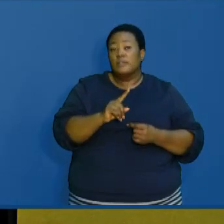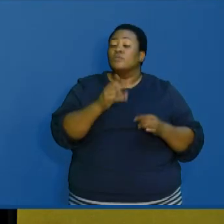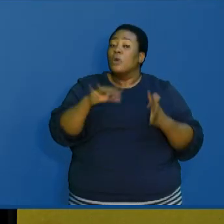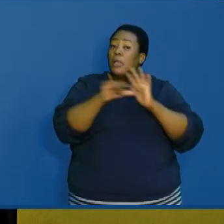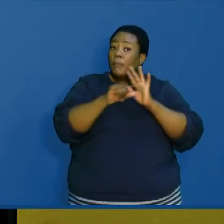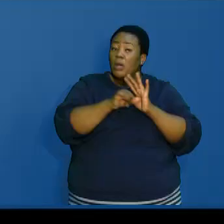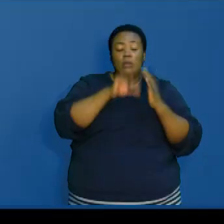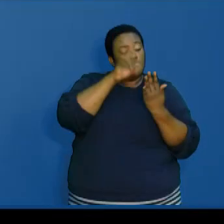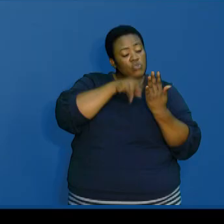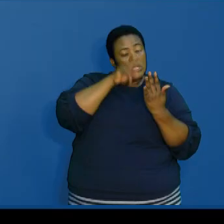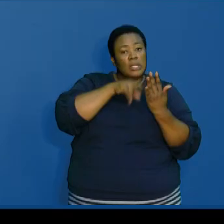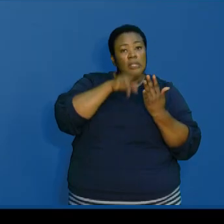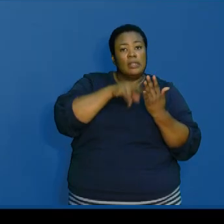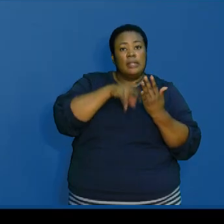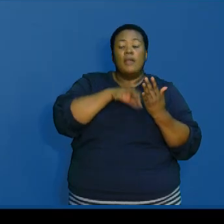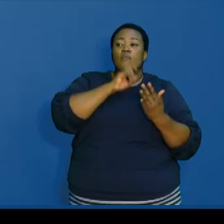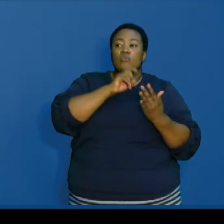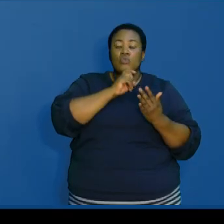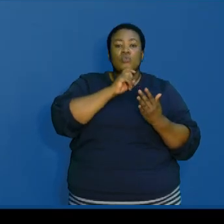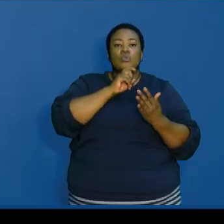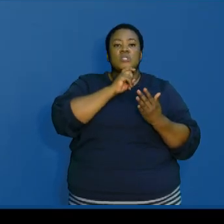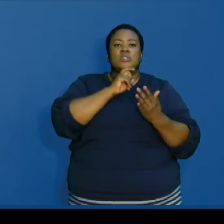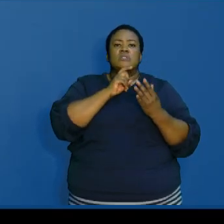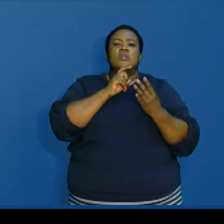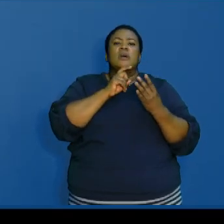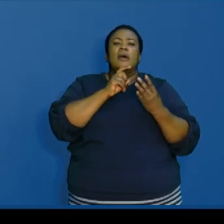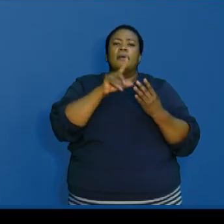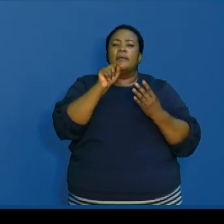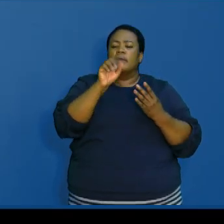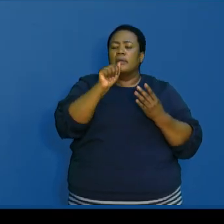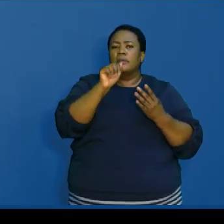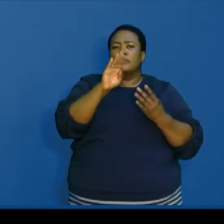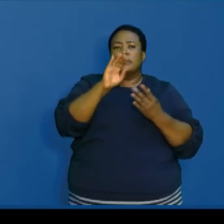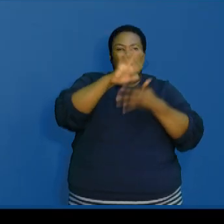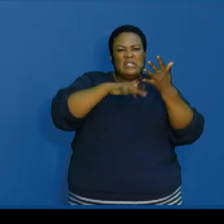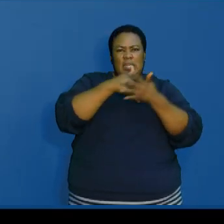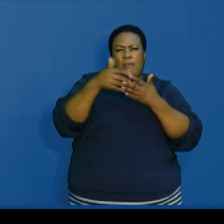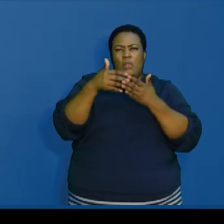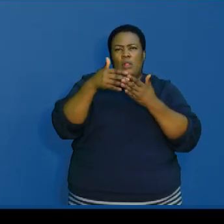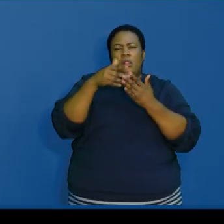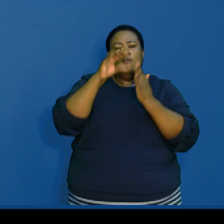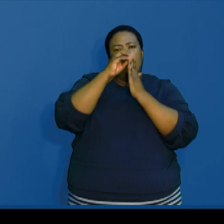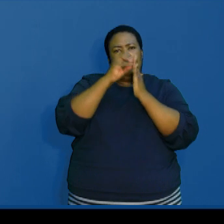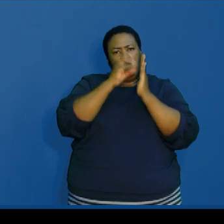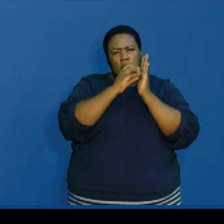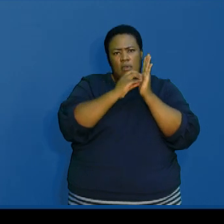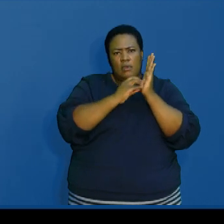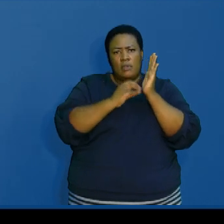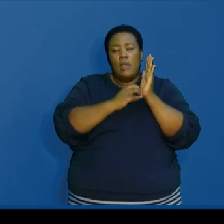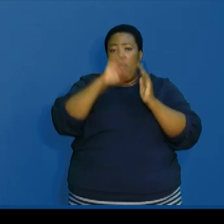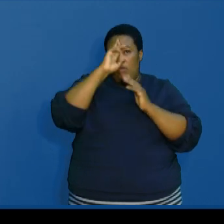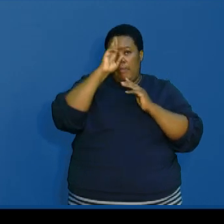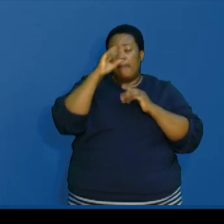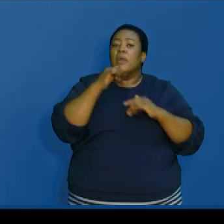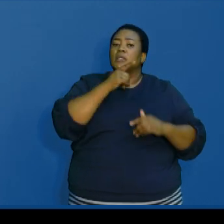the instructions. Use the table of contents. Remember, with literature, there will be a table of contents that tells you